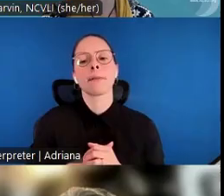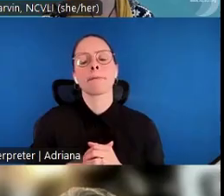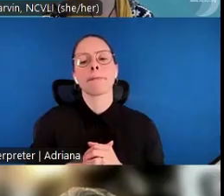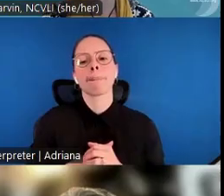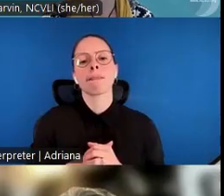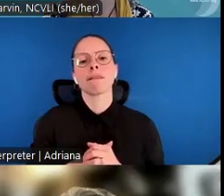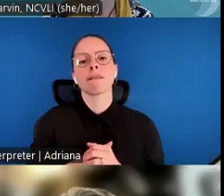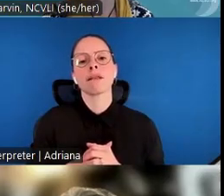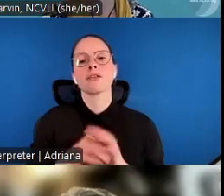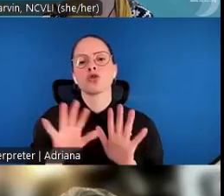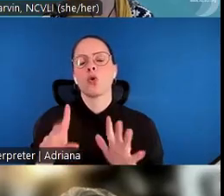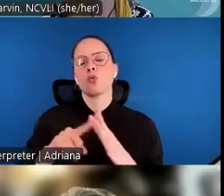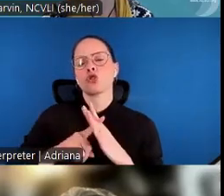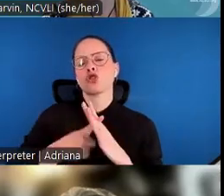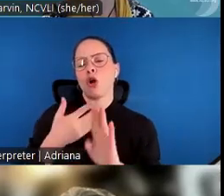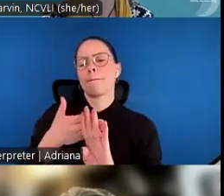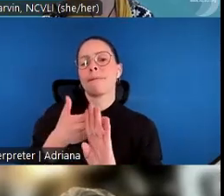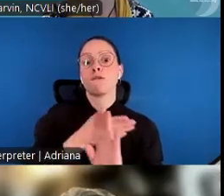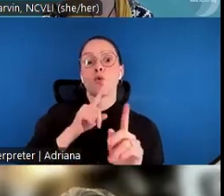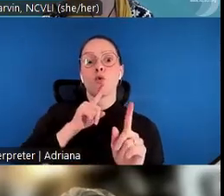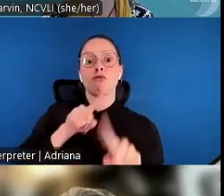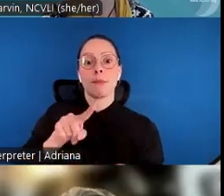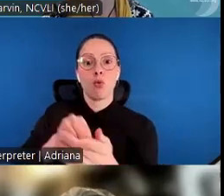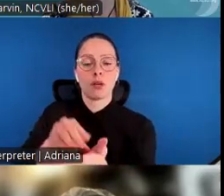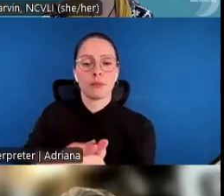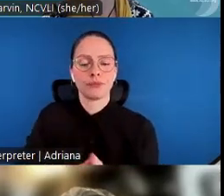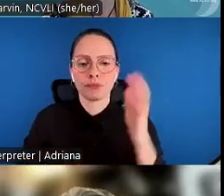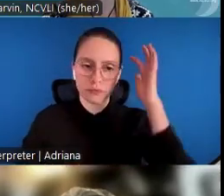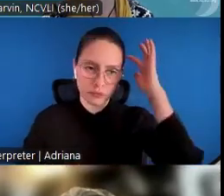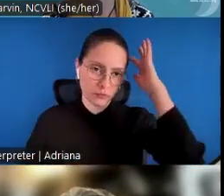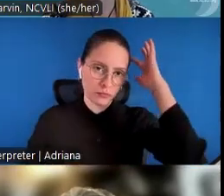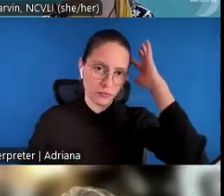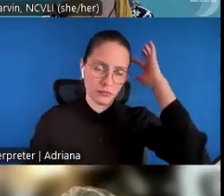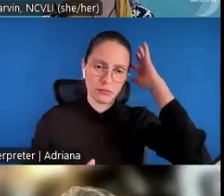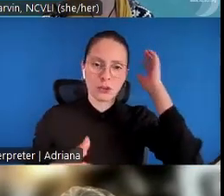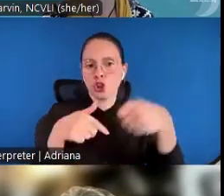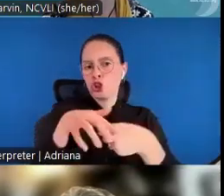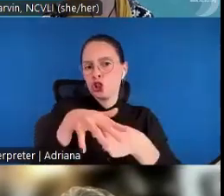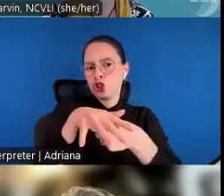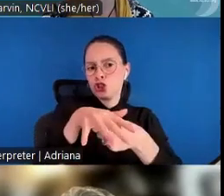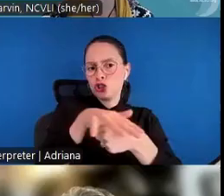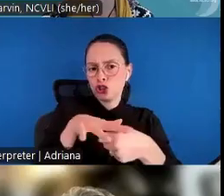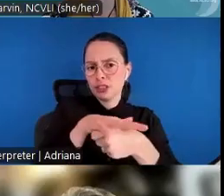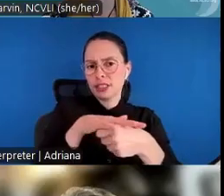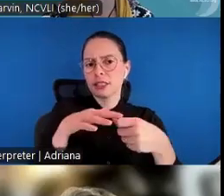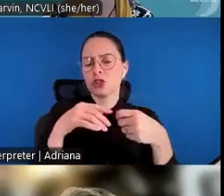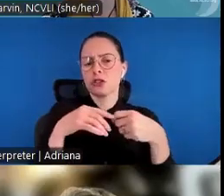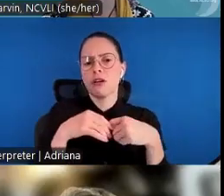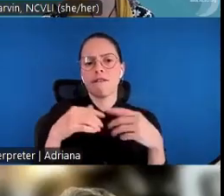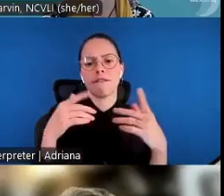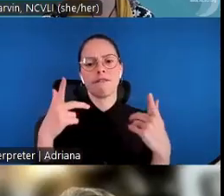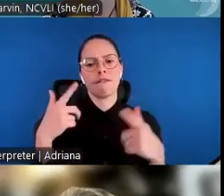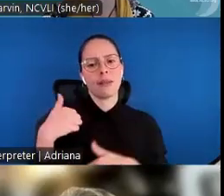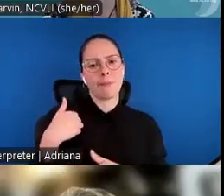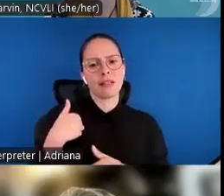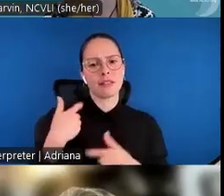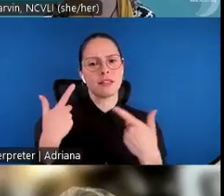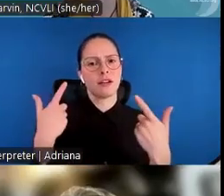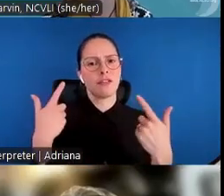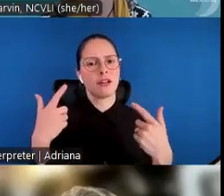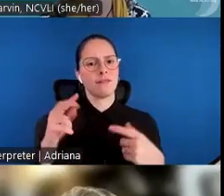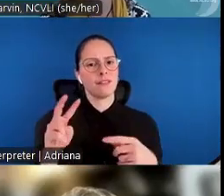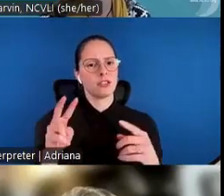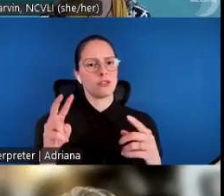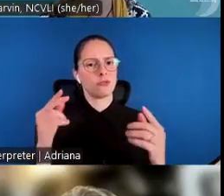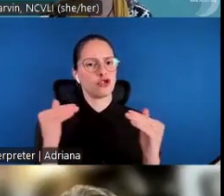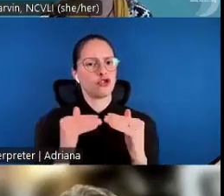reporting. What is the jurisdiction of the military justice system? And the answer to that question